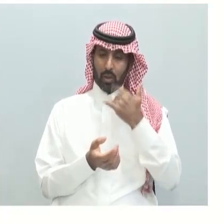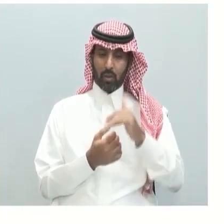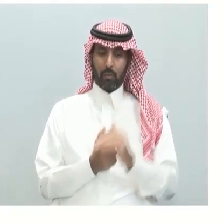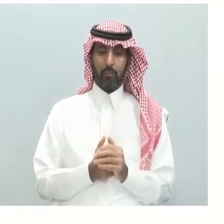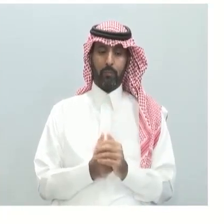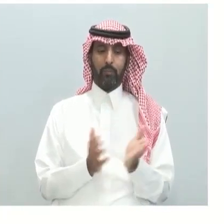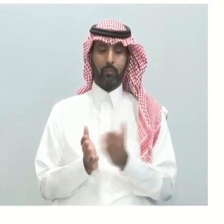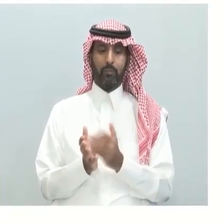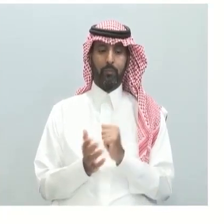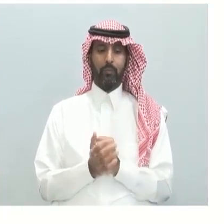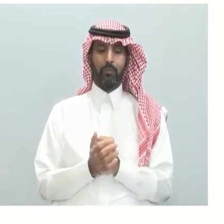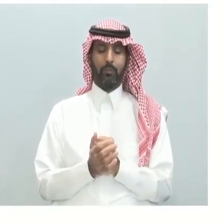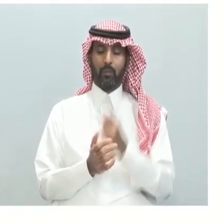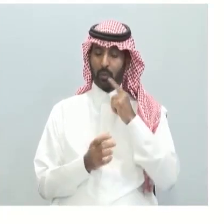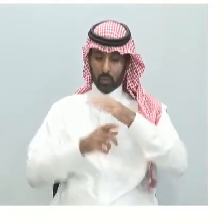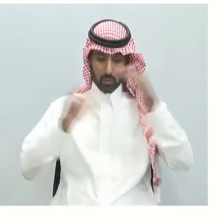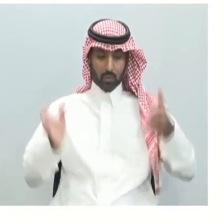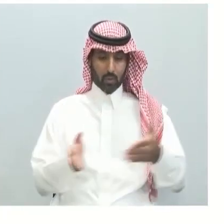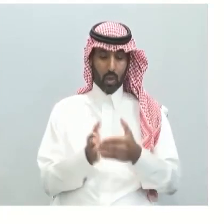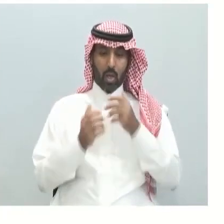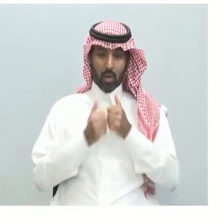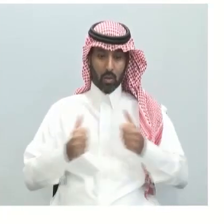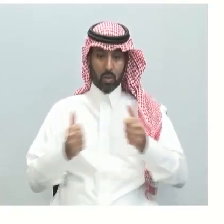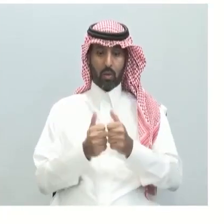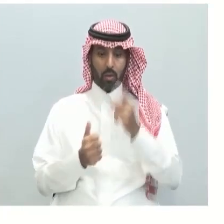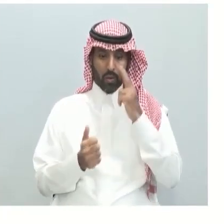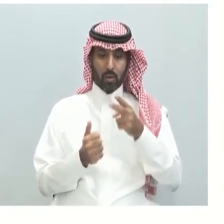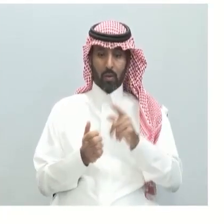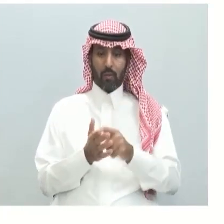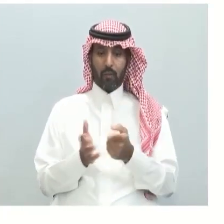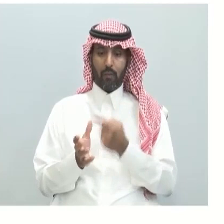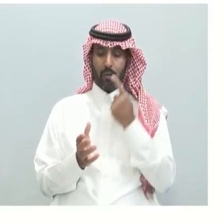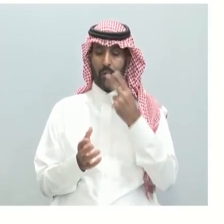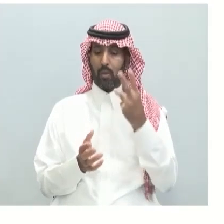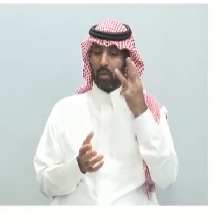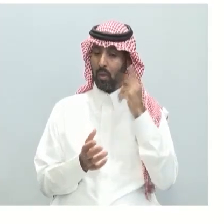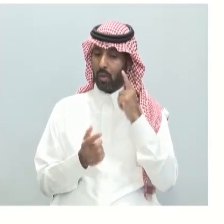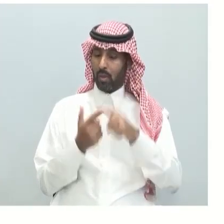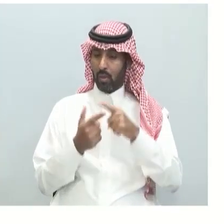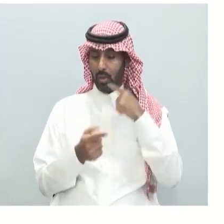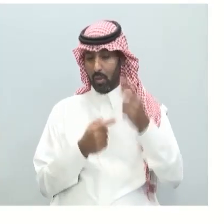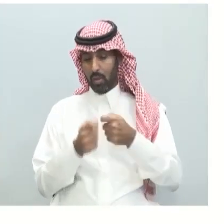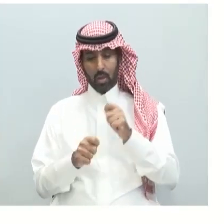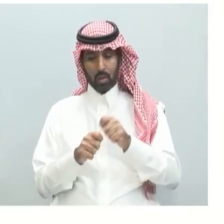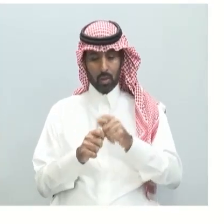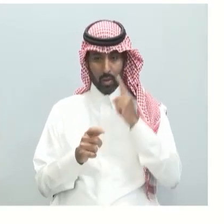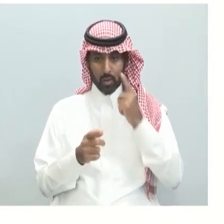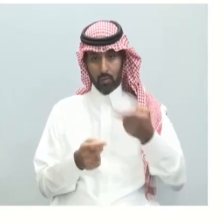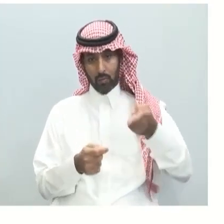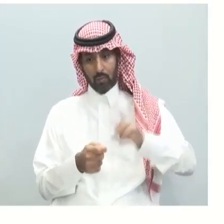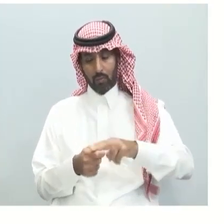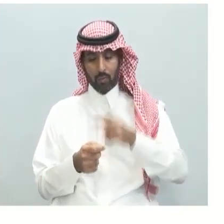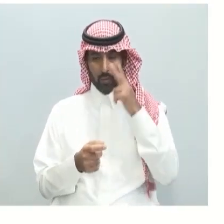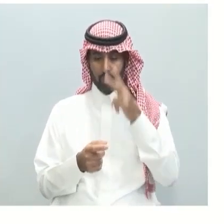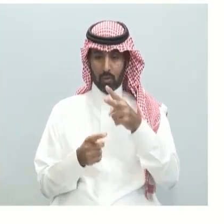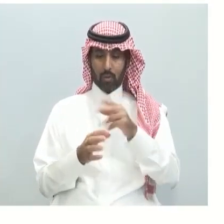accumulated from all the packaging. We're a family of three and we manage to accumulate a bag full of recyclable waste every day. We are